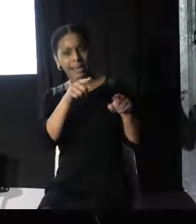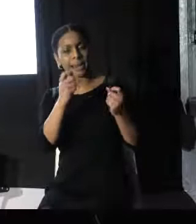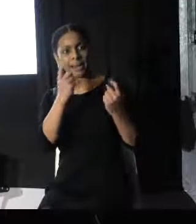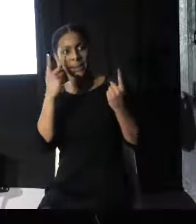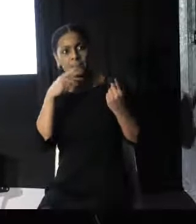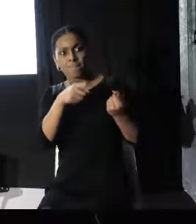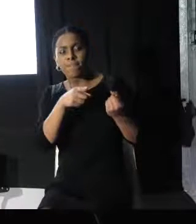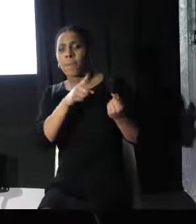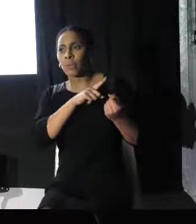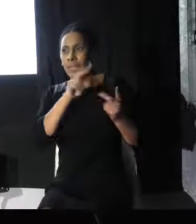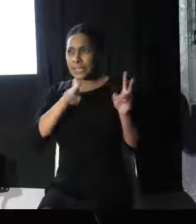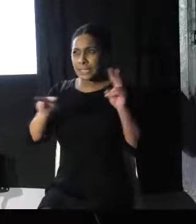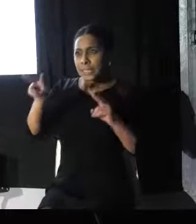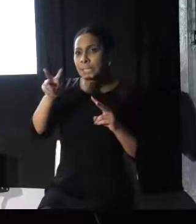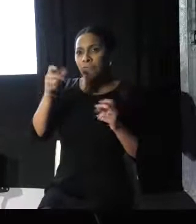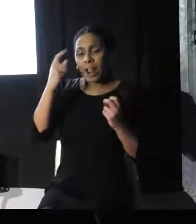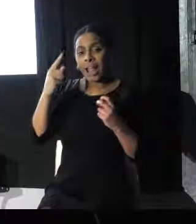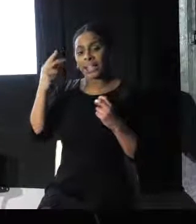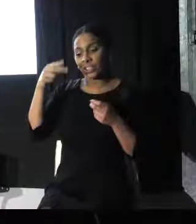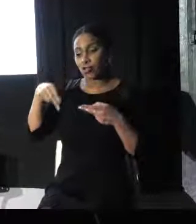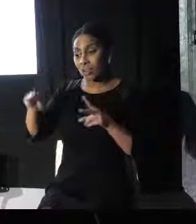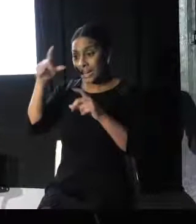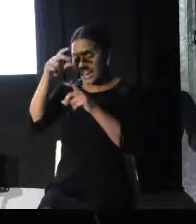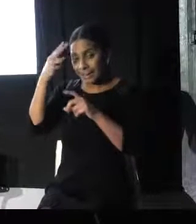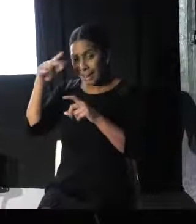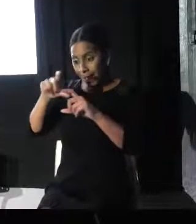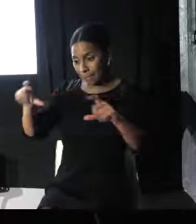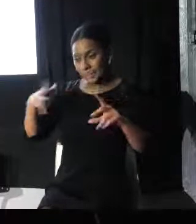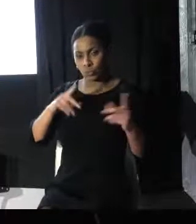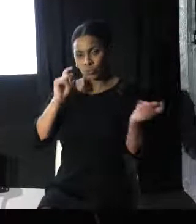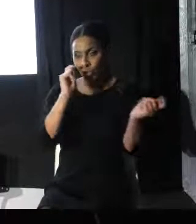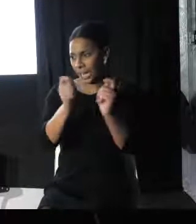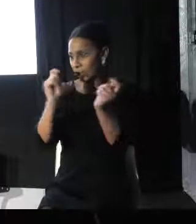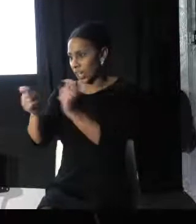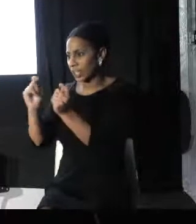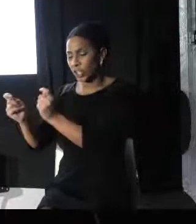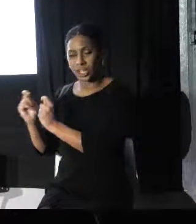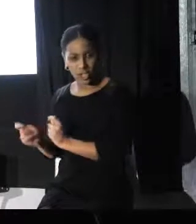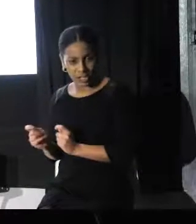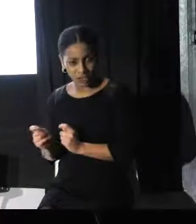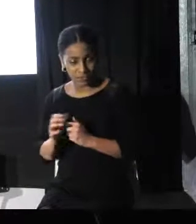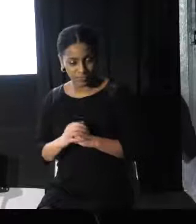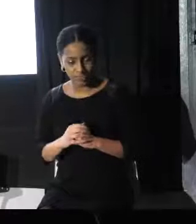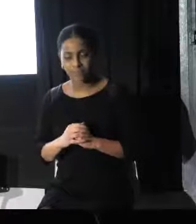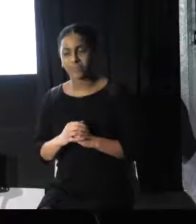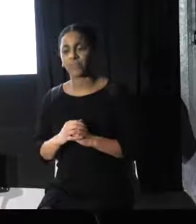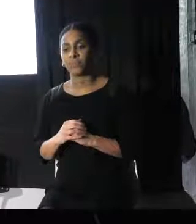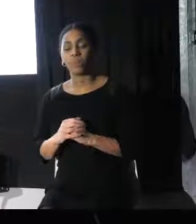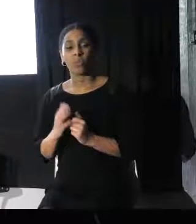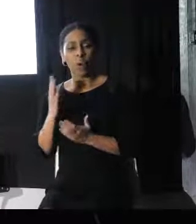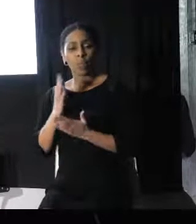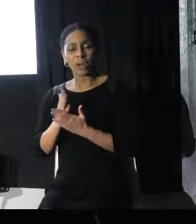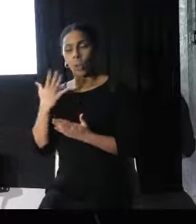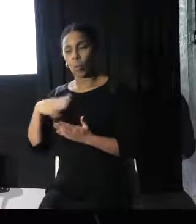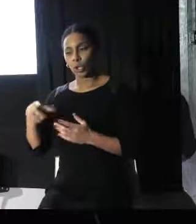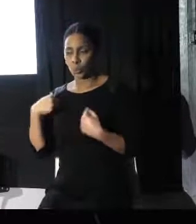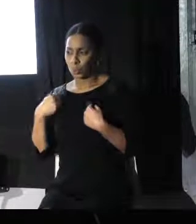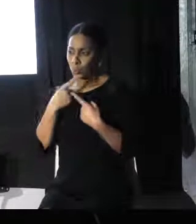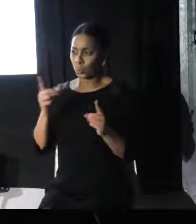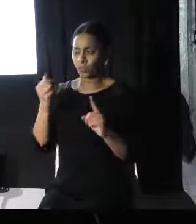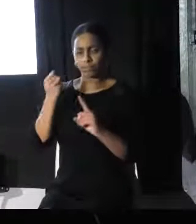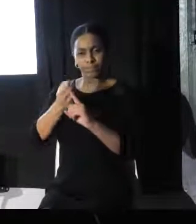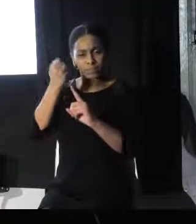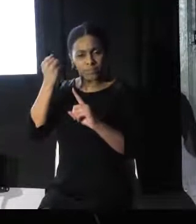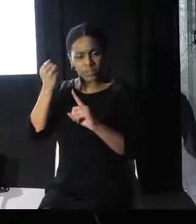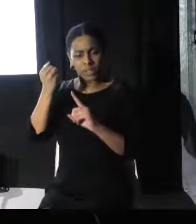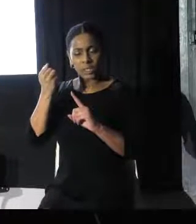to rename streets. So this is the main argument I want to get across here, really, I think. And,